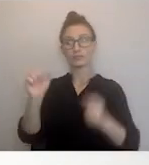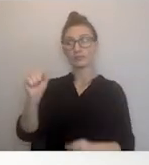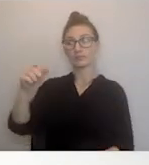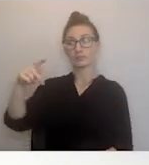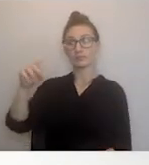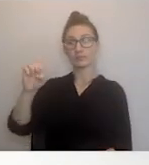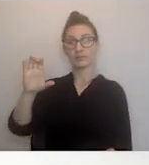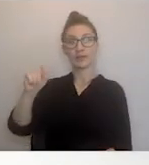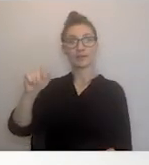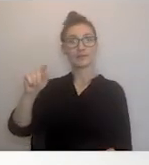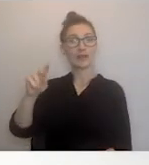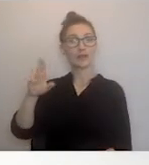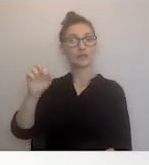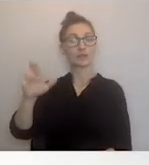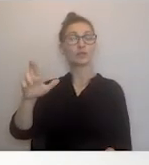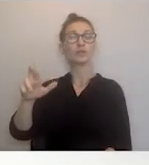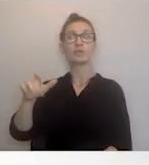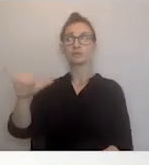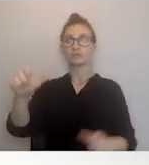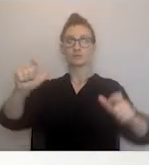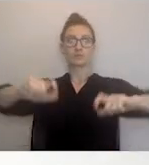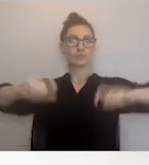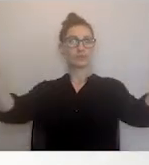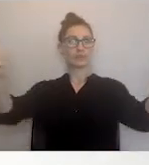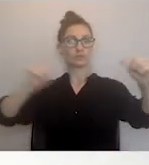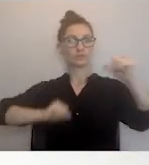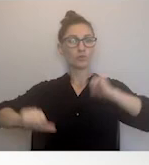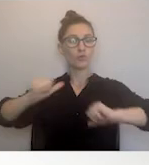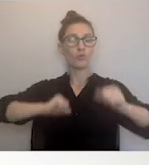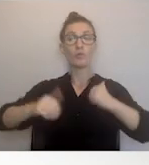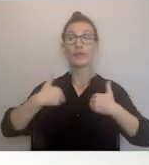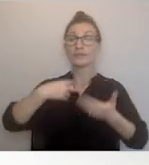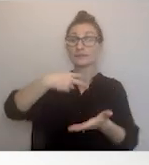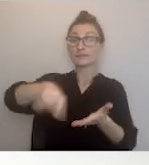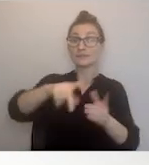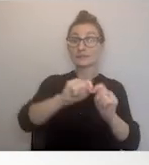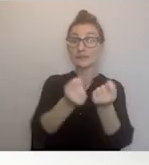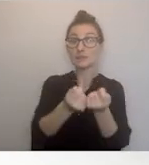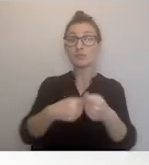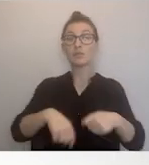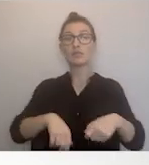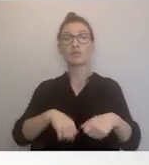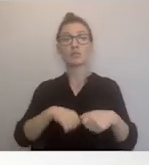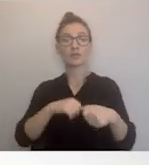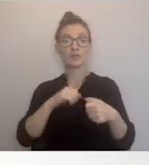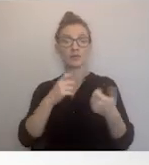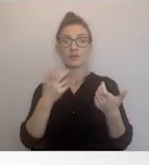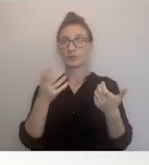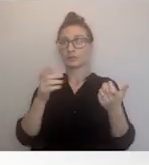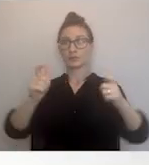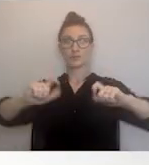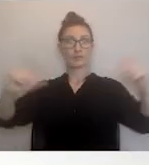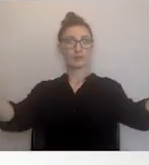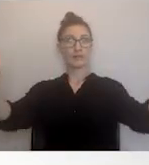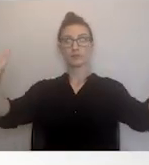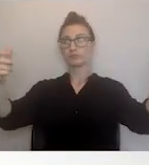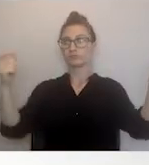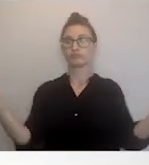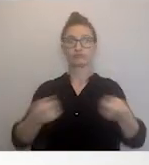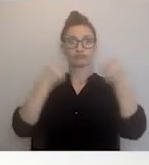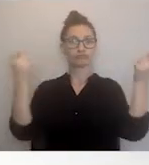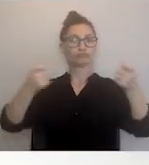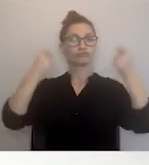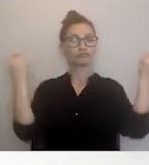every year. So when I say spectaculars, like really big shows, 3,000 seat stadium. We have aerialists, a dance team, an orchestra. It's a